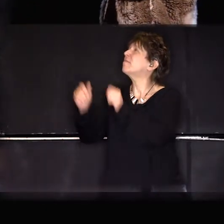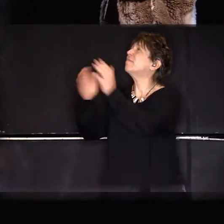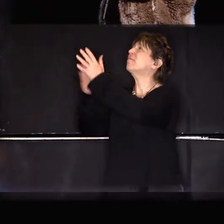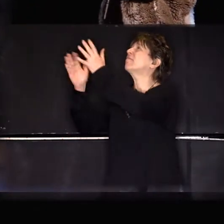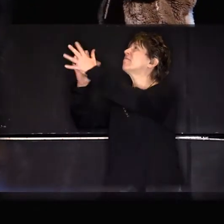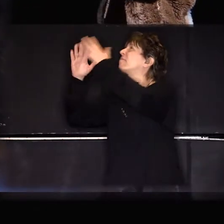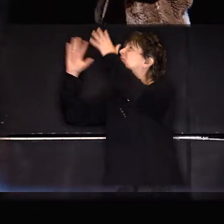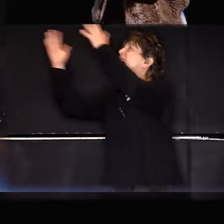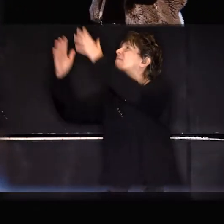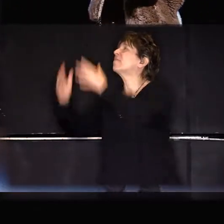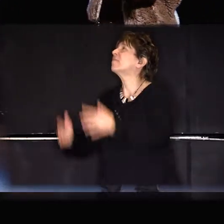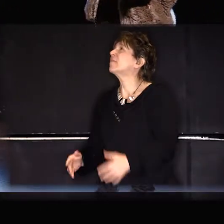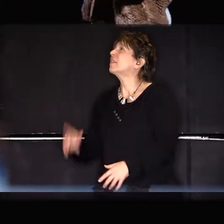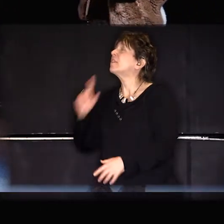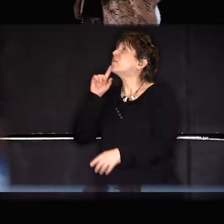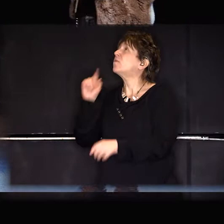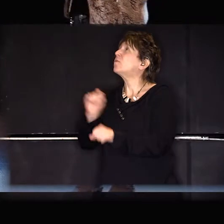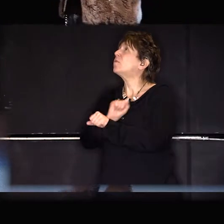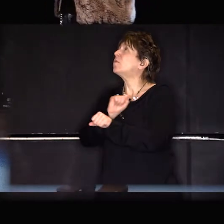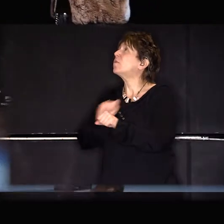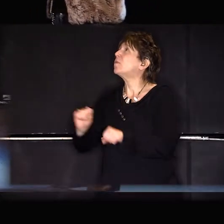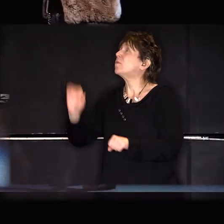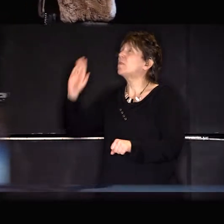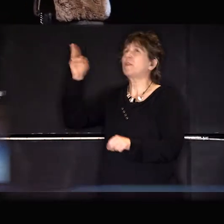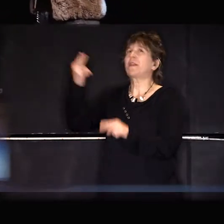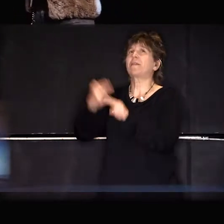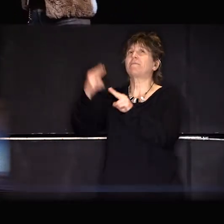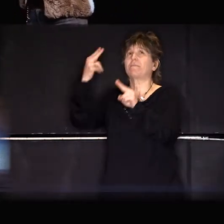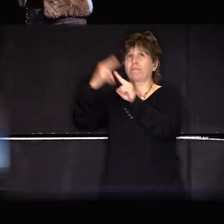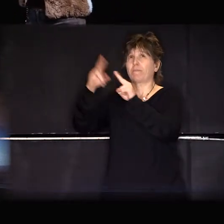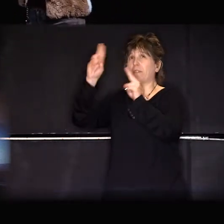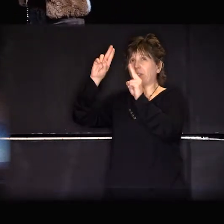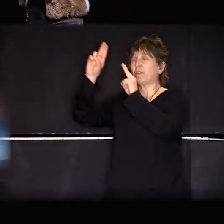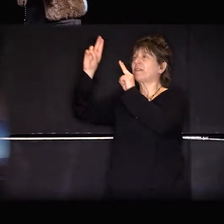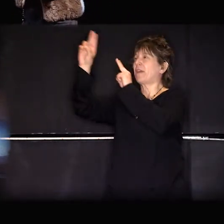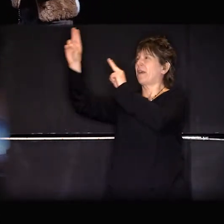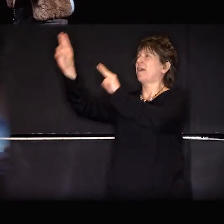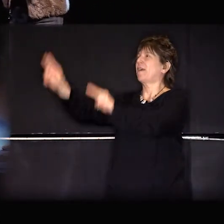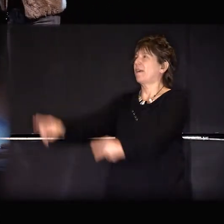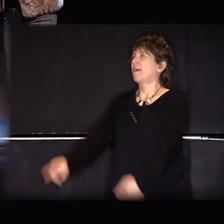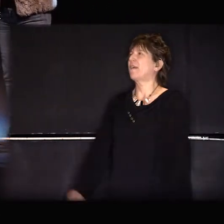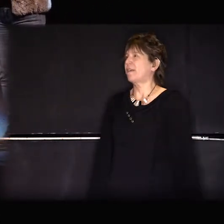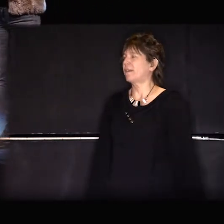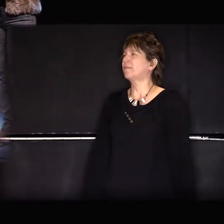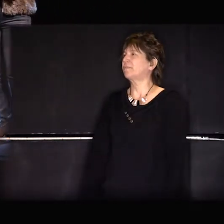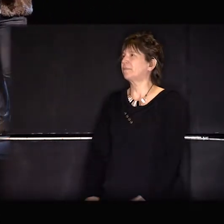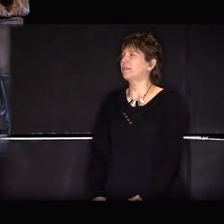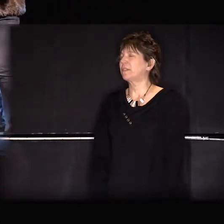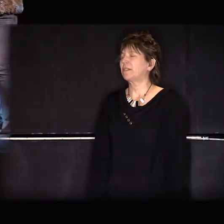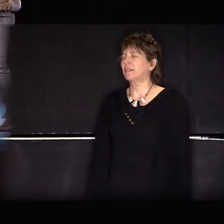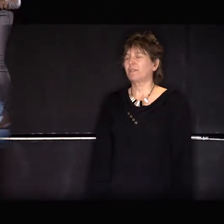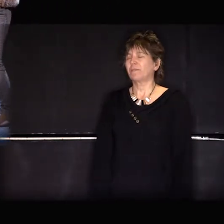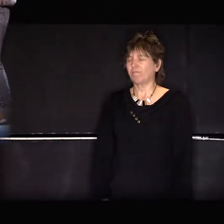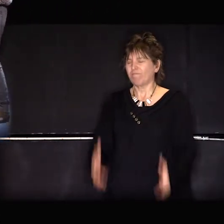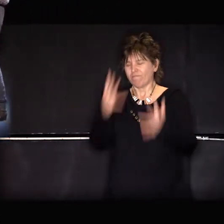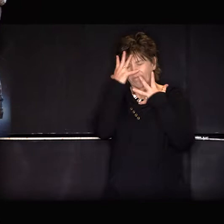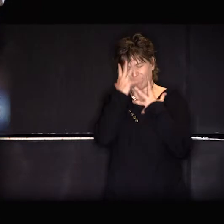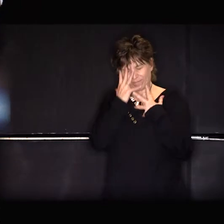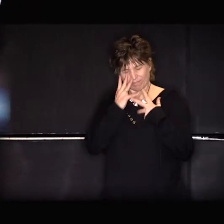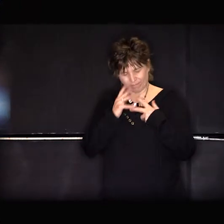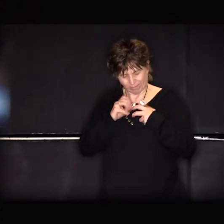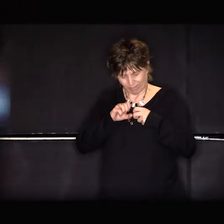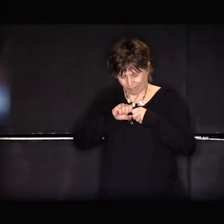will lift you high in the lowest valley. Yes, I will bless